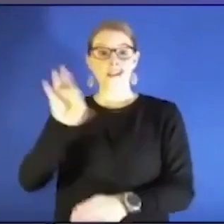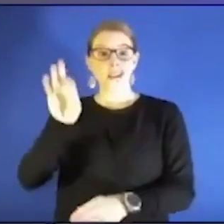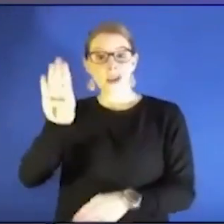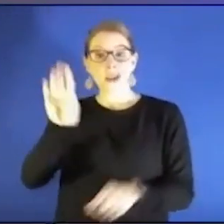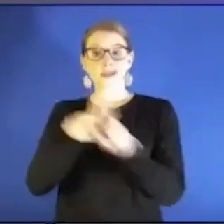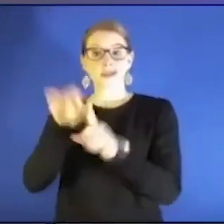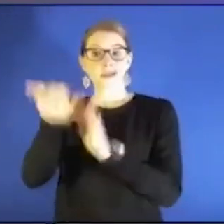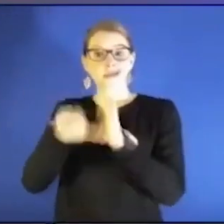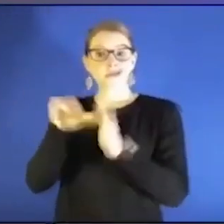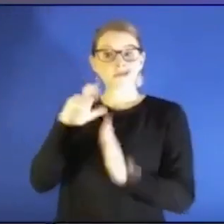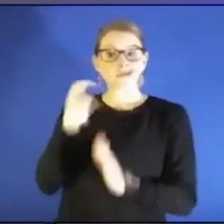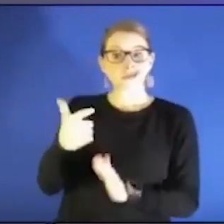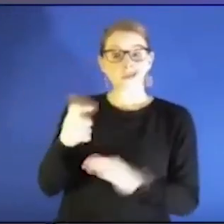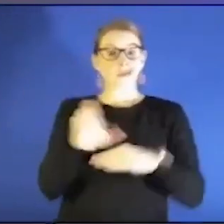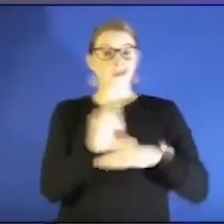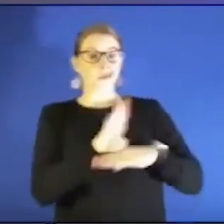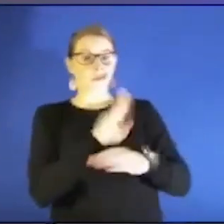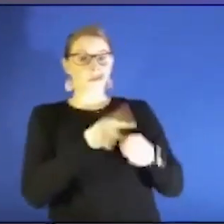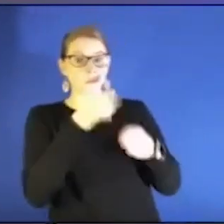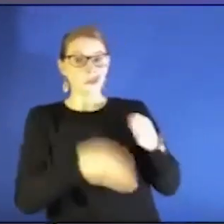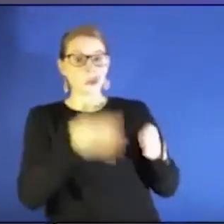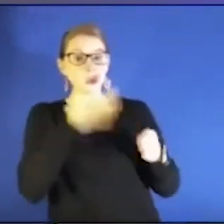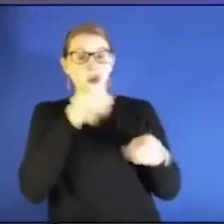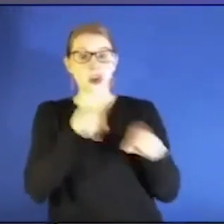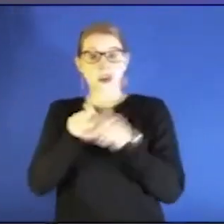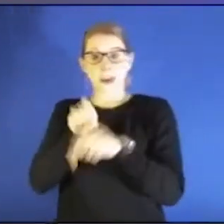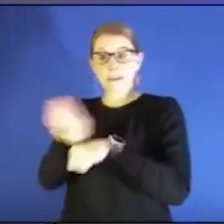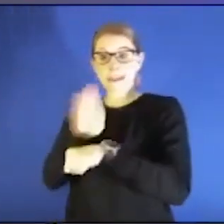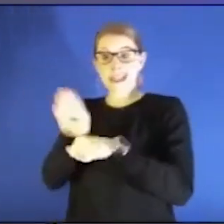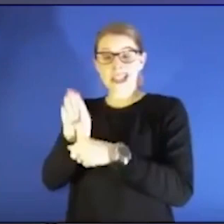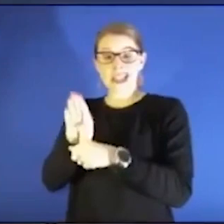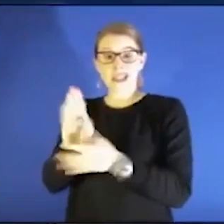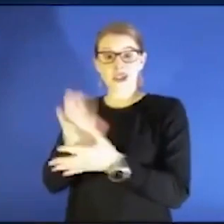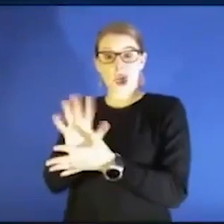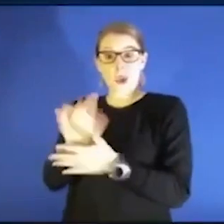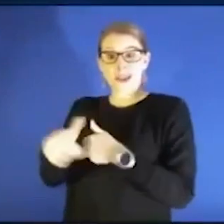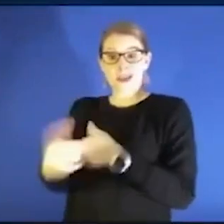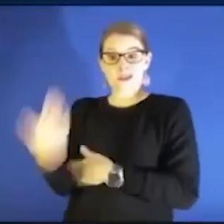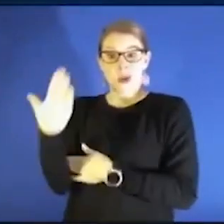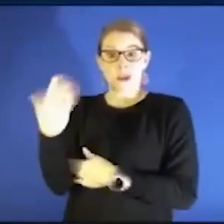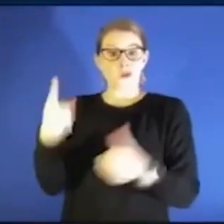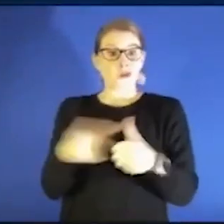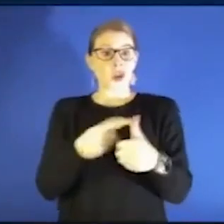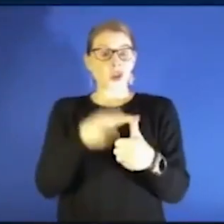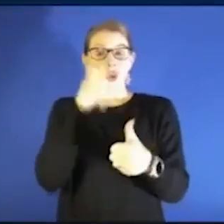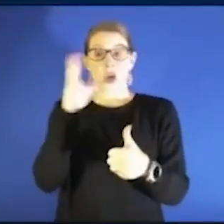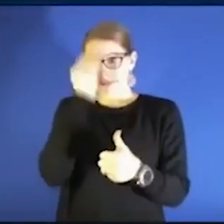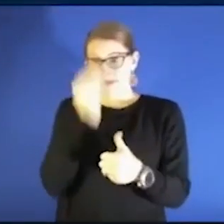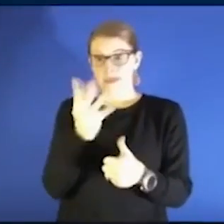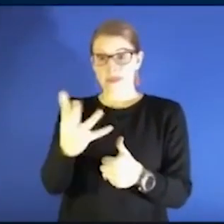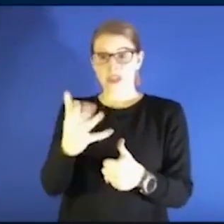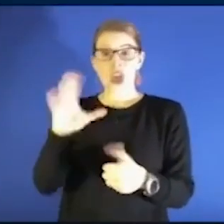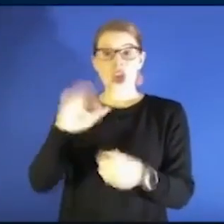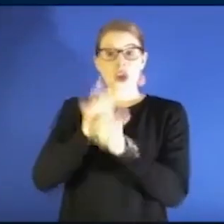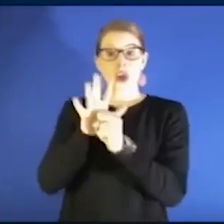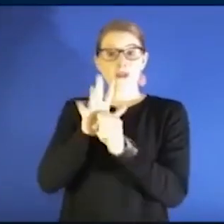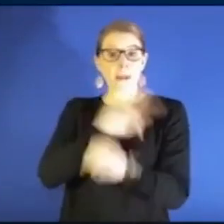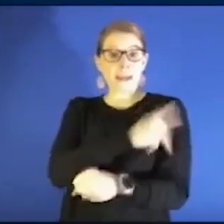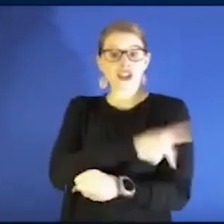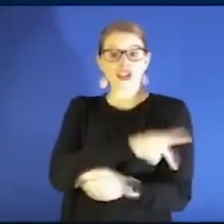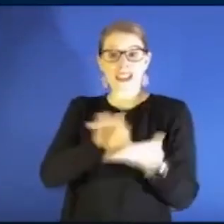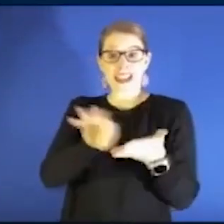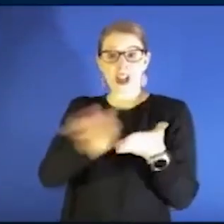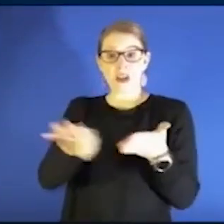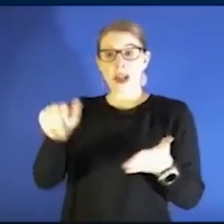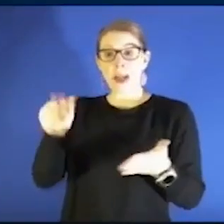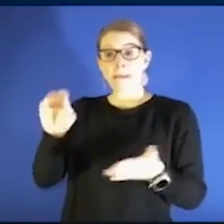ahead in the Metro, and we have an equally busy show for you this morning. First, we're going to update you on our COVID patient count. Amanda Cackler,